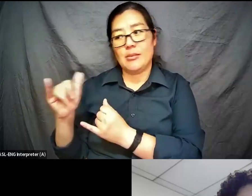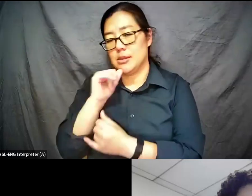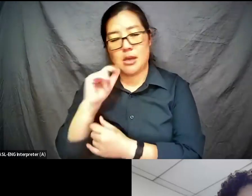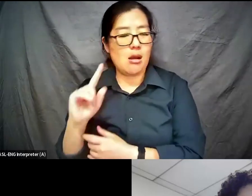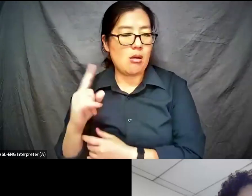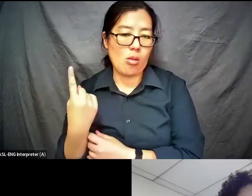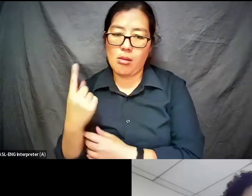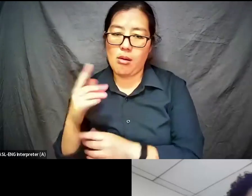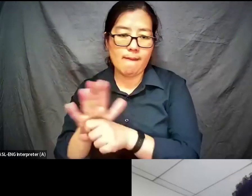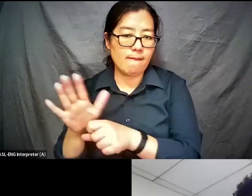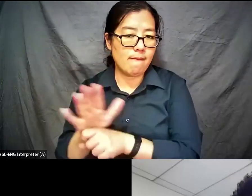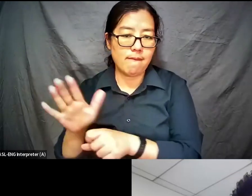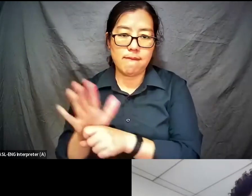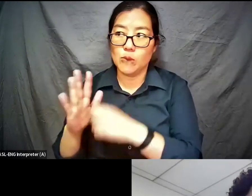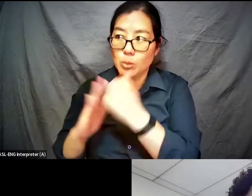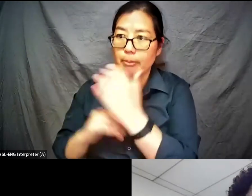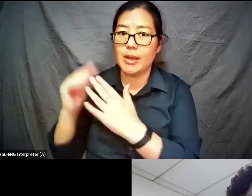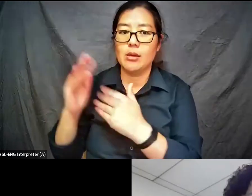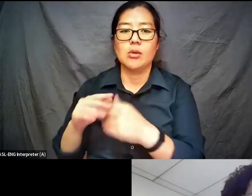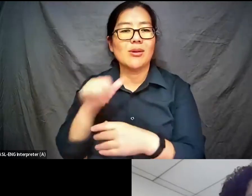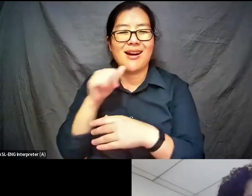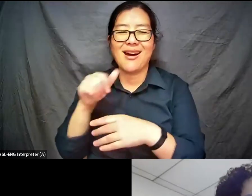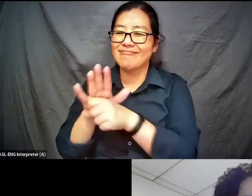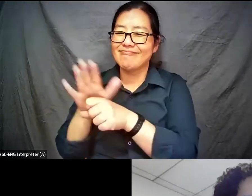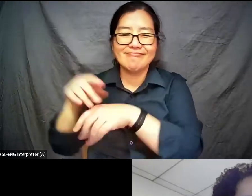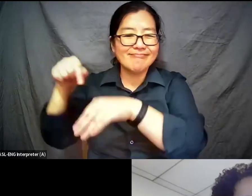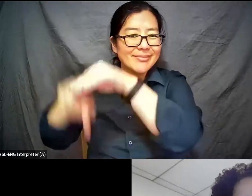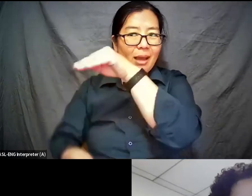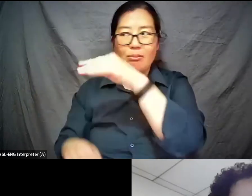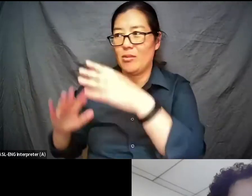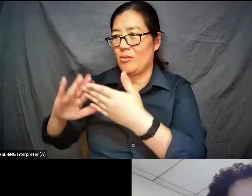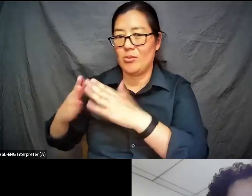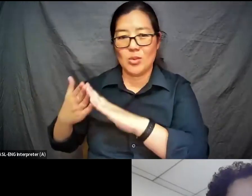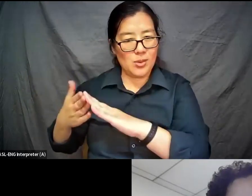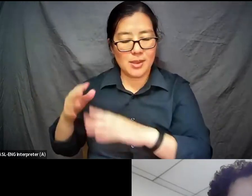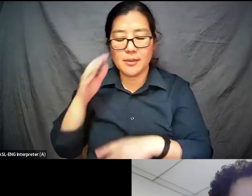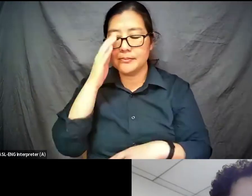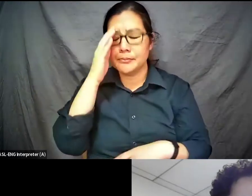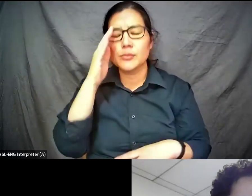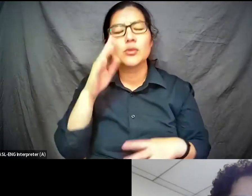I made a little hosting boo-boo when I forgot to name the